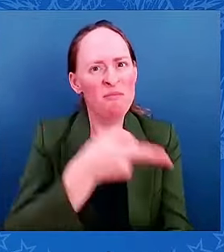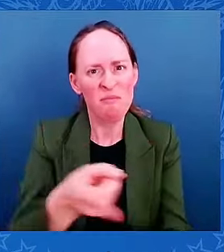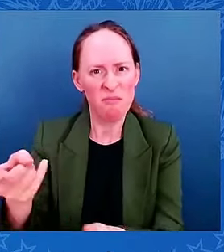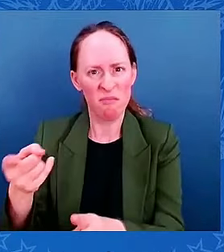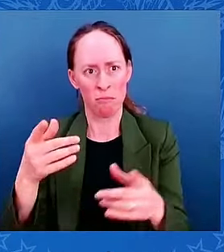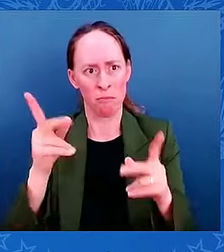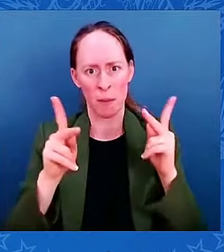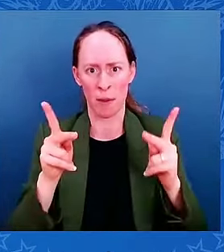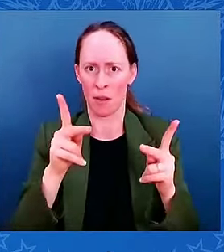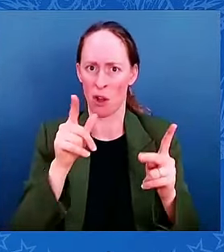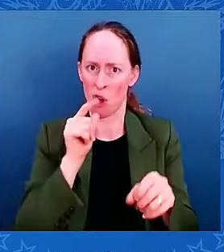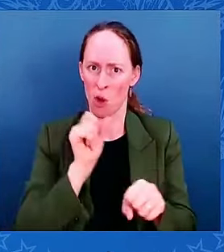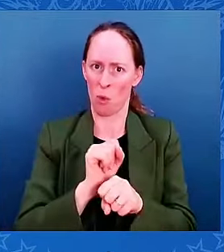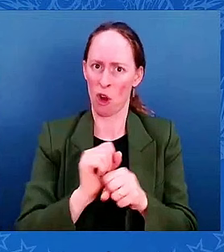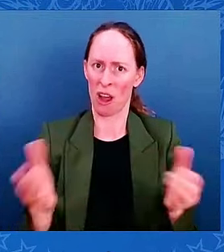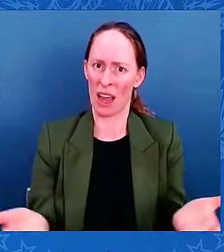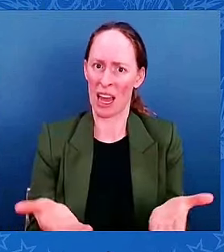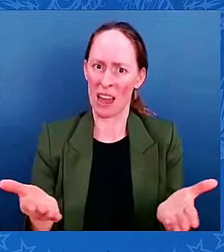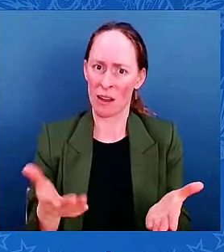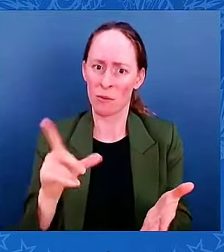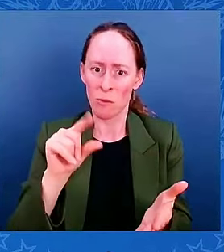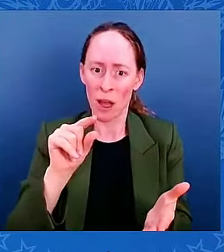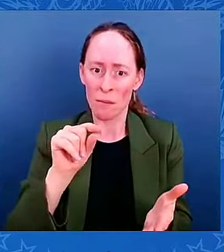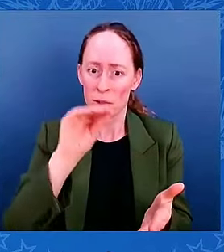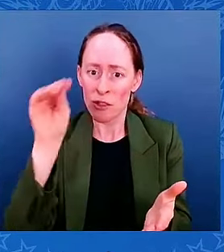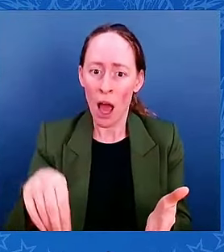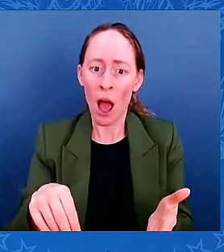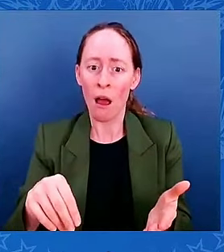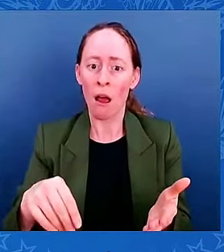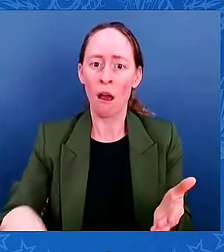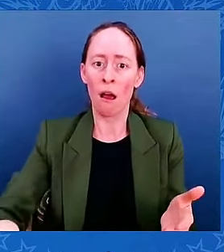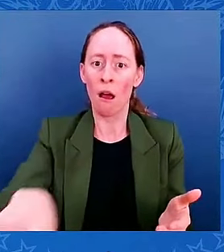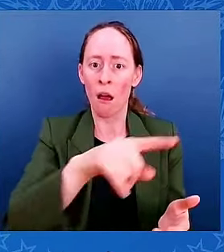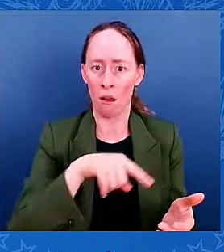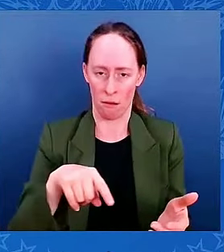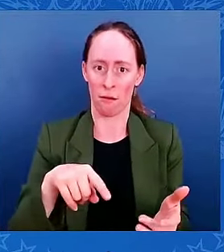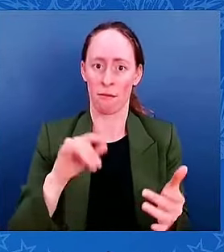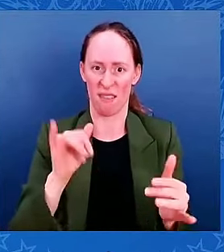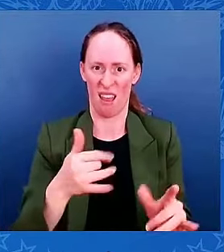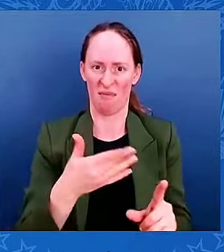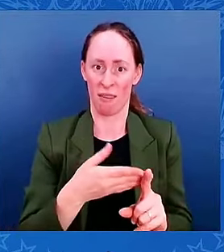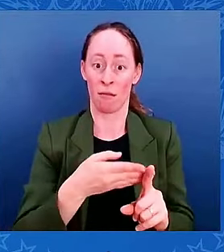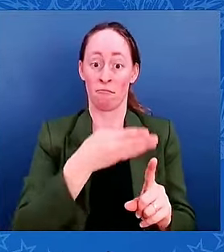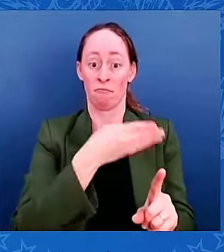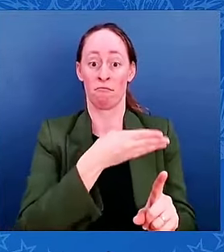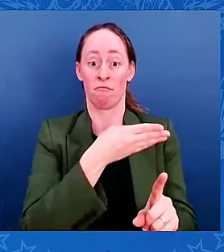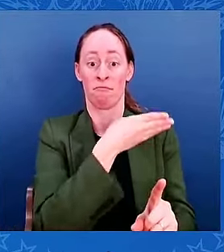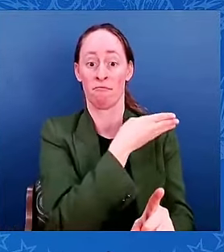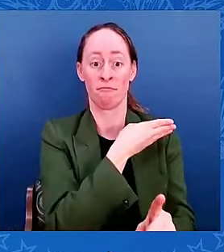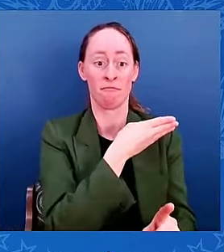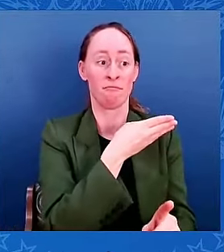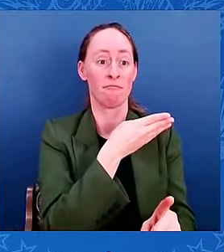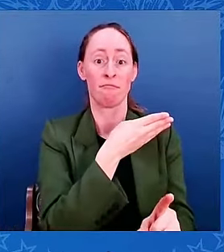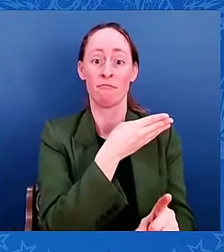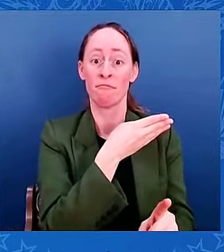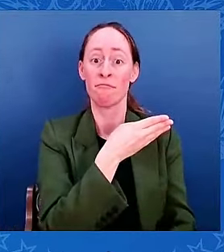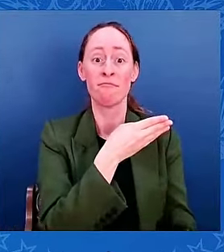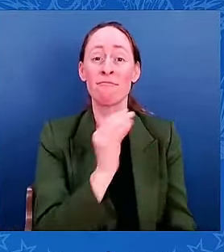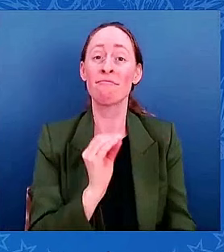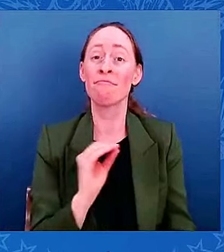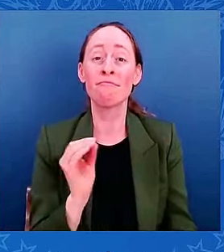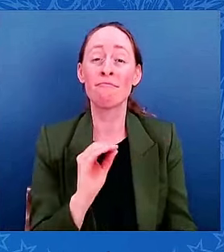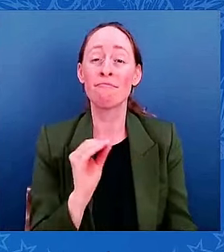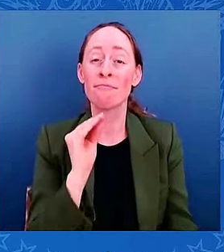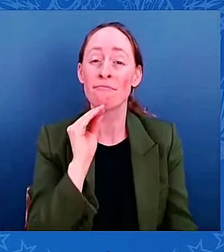American products. Past administrations, including my predecessor, failed to buy American. You know why? They